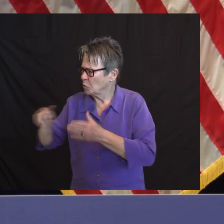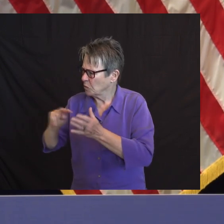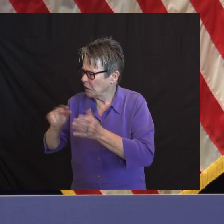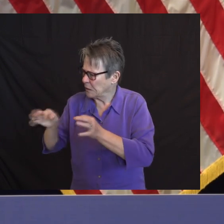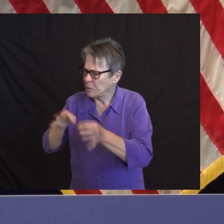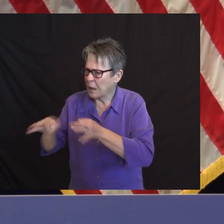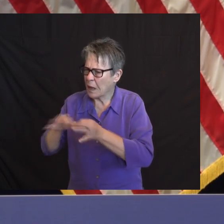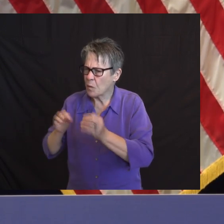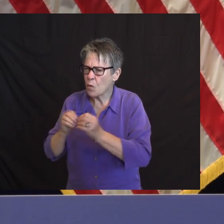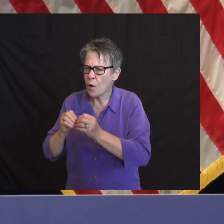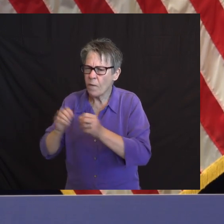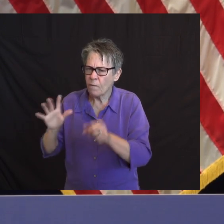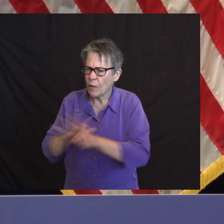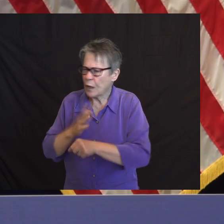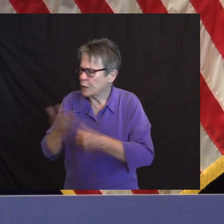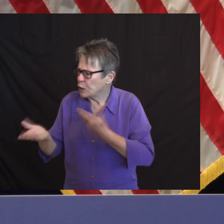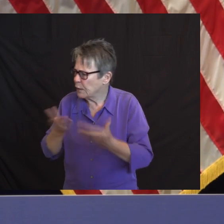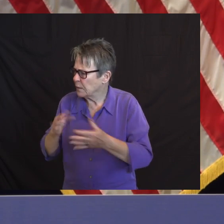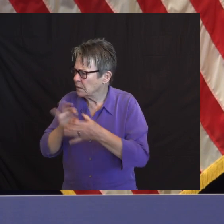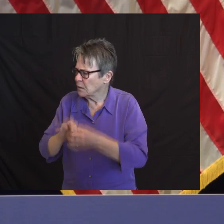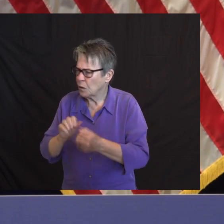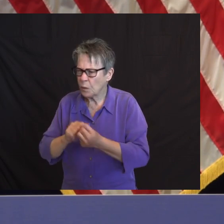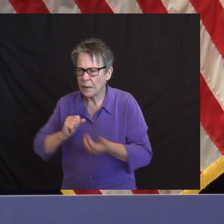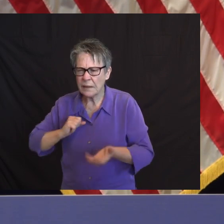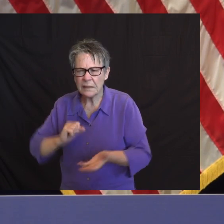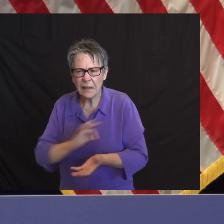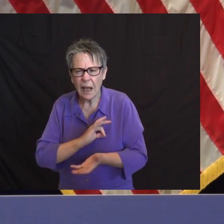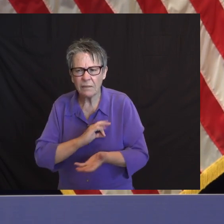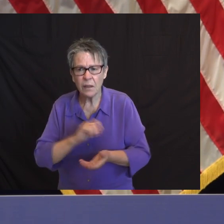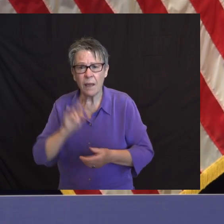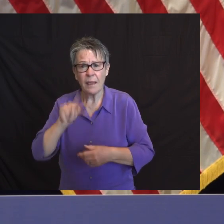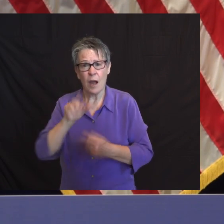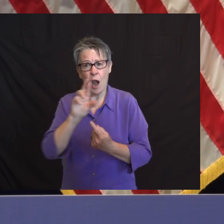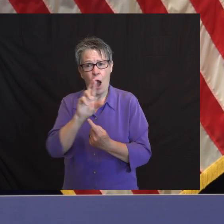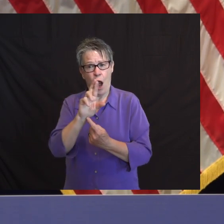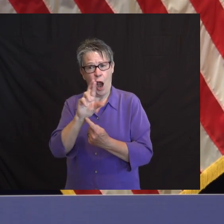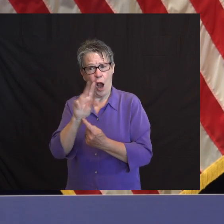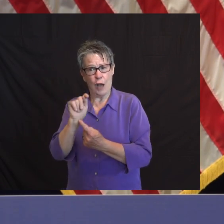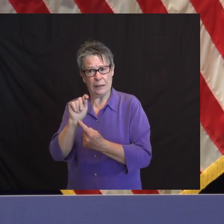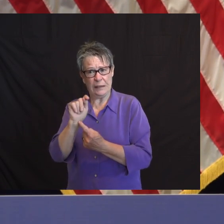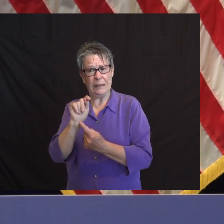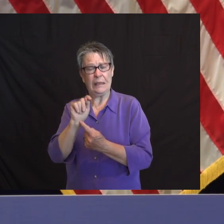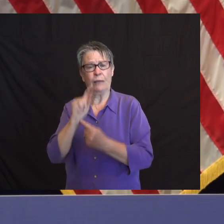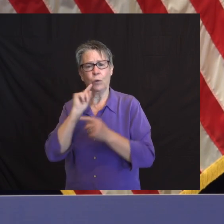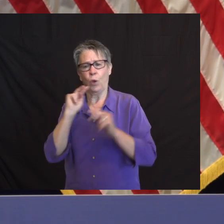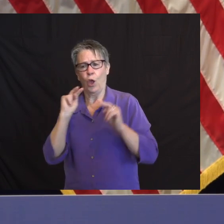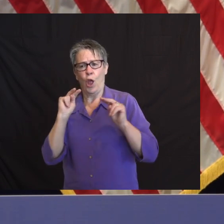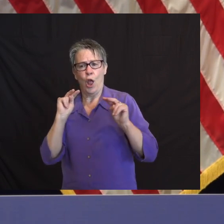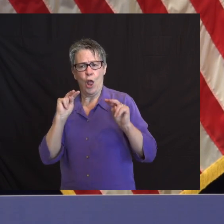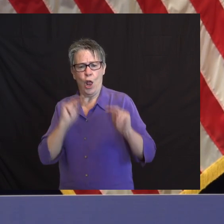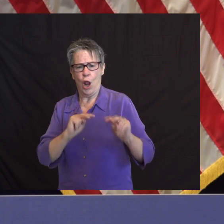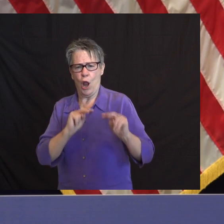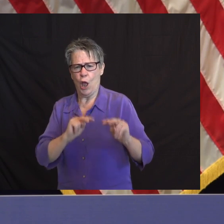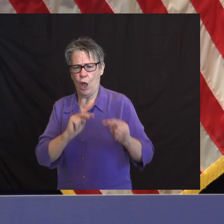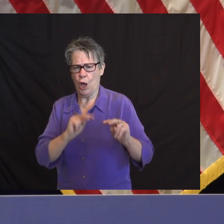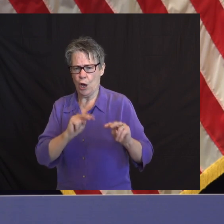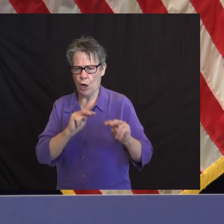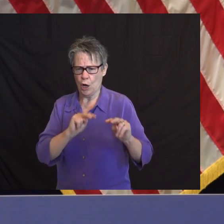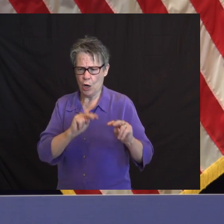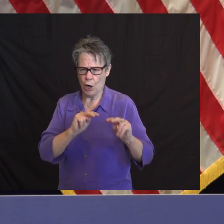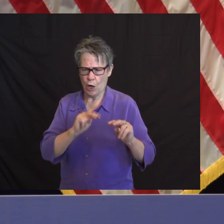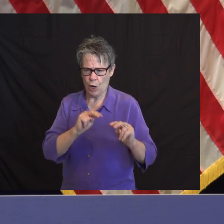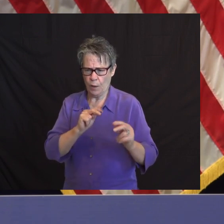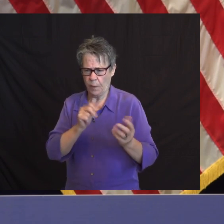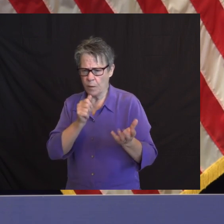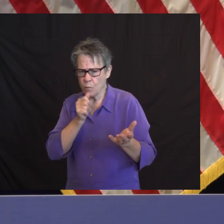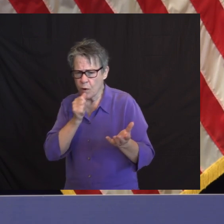PTC? I'd say lastly, RT is something that we've looked at privately over time. I think, I don't want to speak for Judy or Tina, but